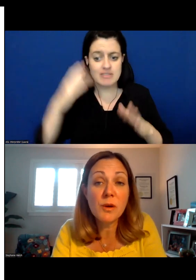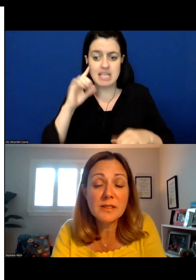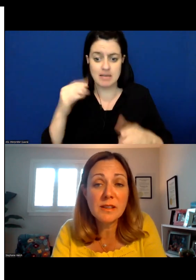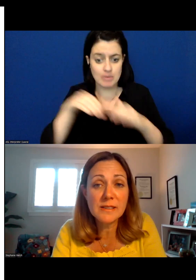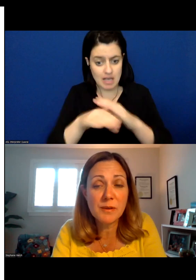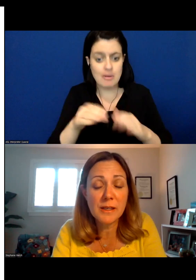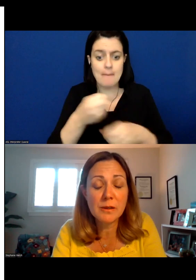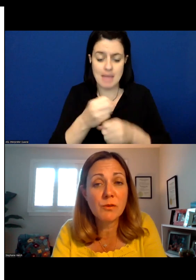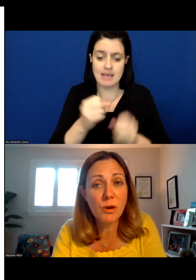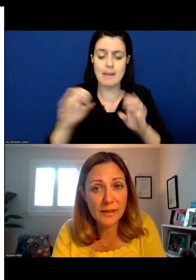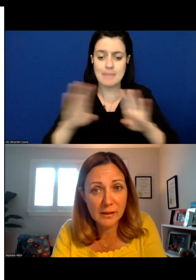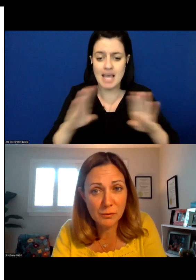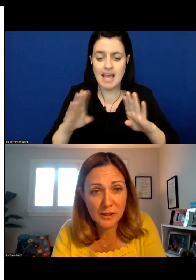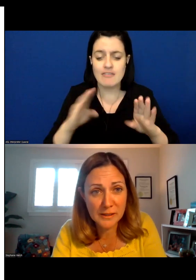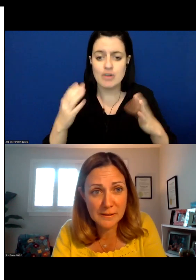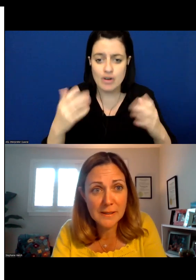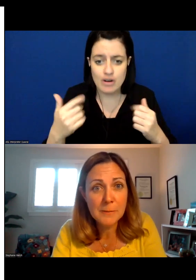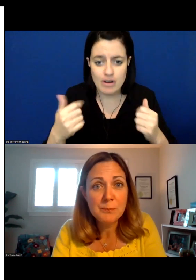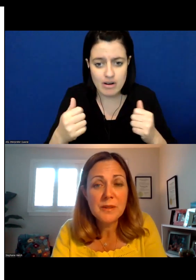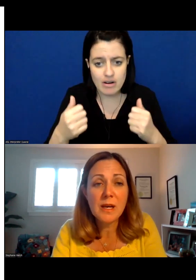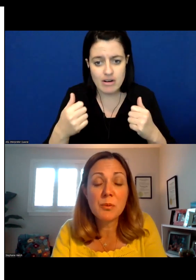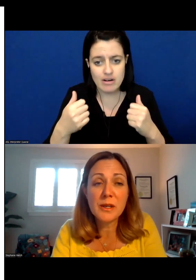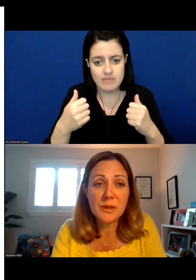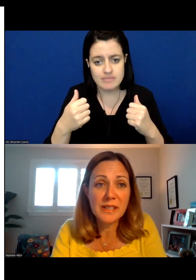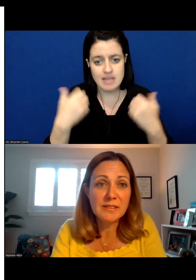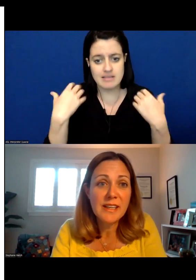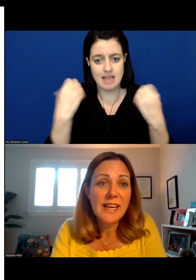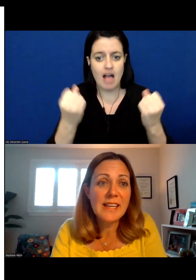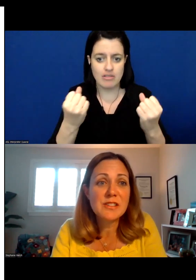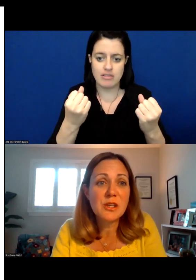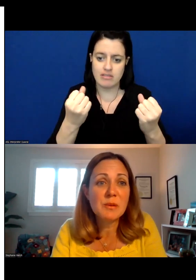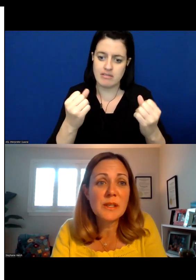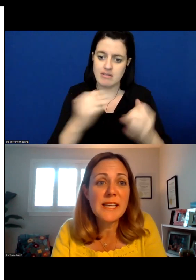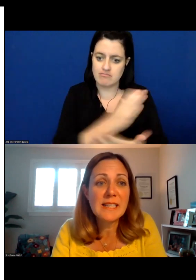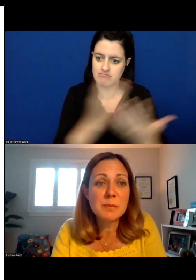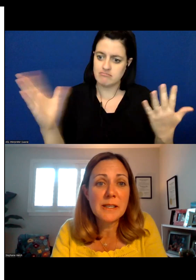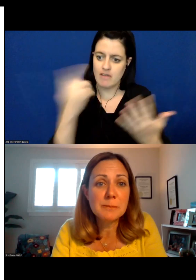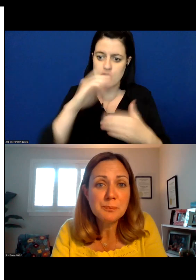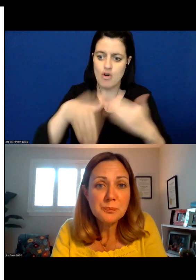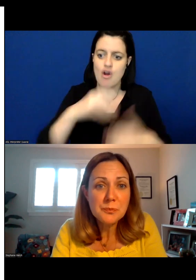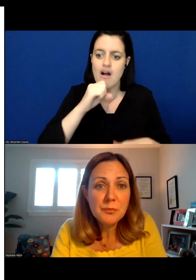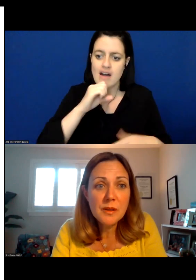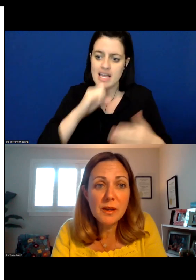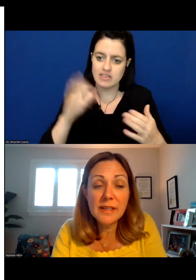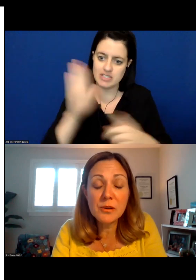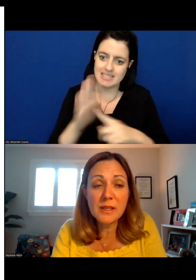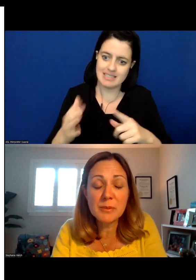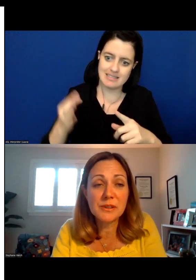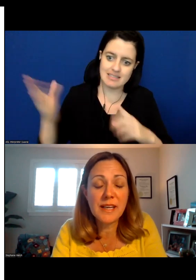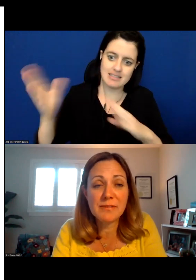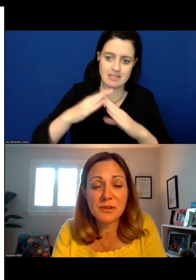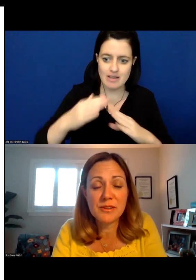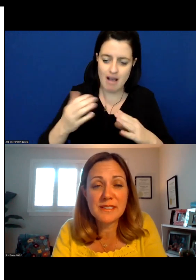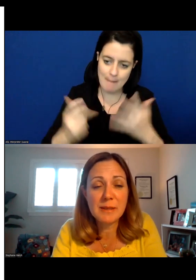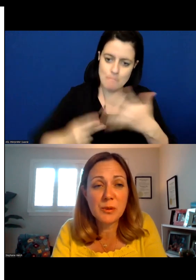health across the lifespan and for all Californians a priority. And so it really has been